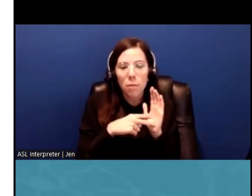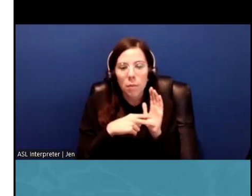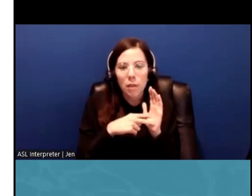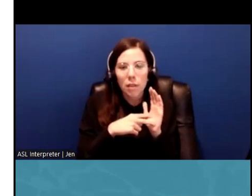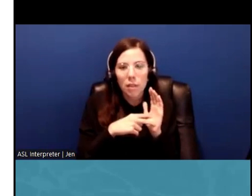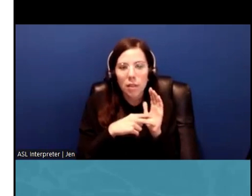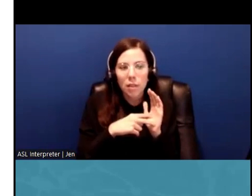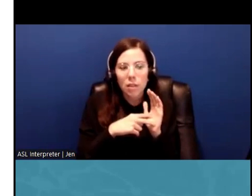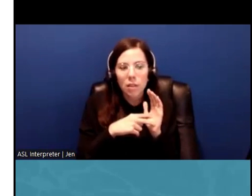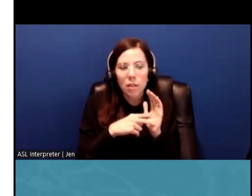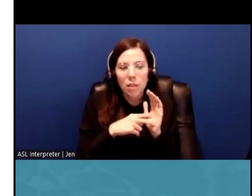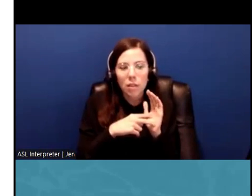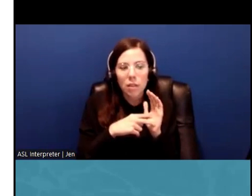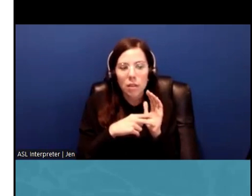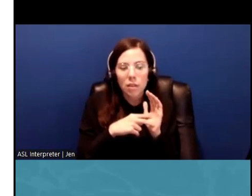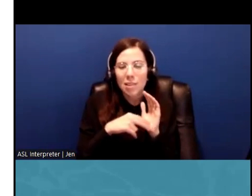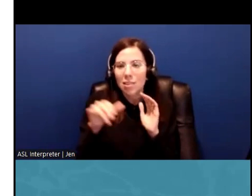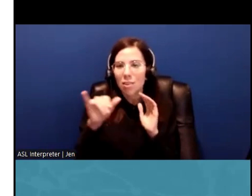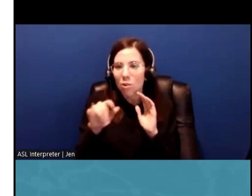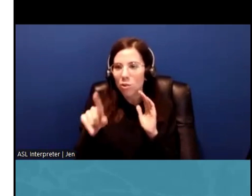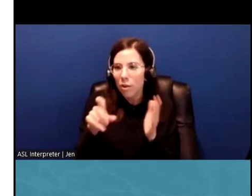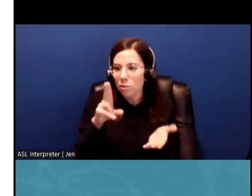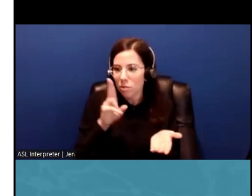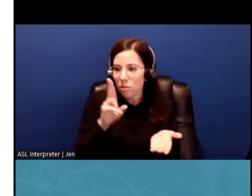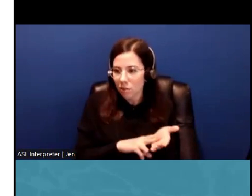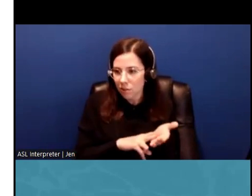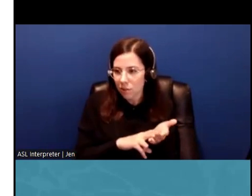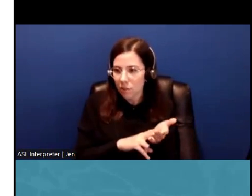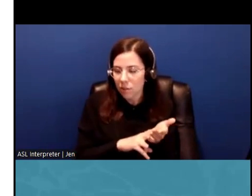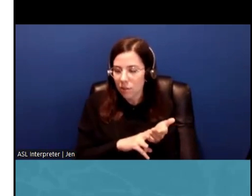be also enrolled in